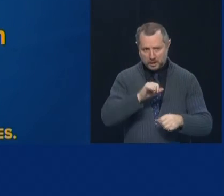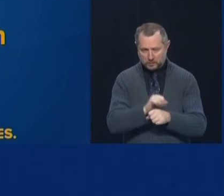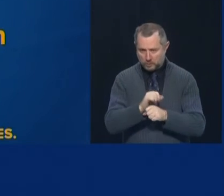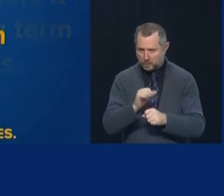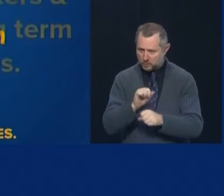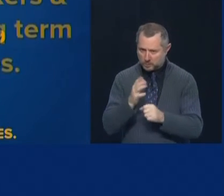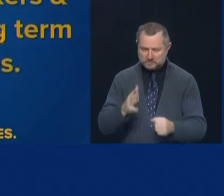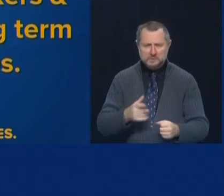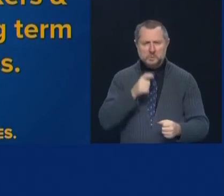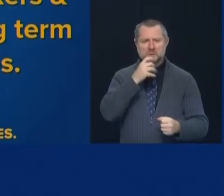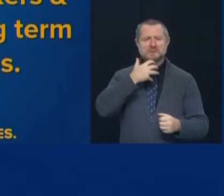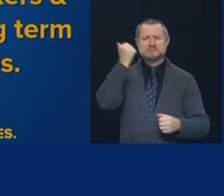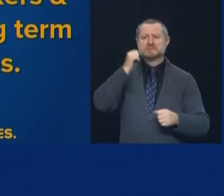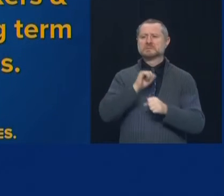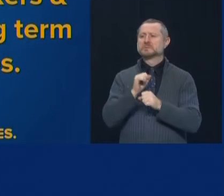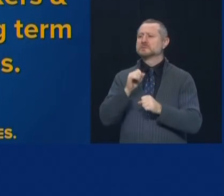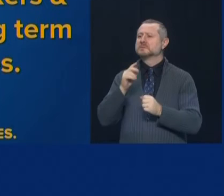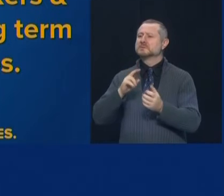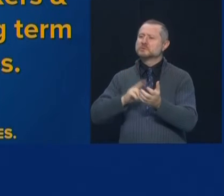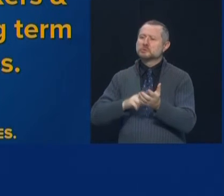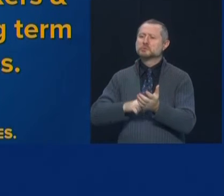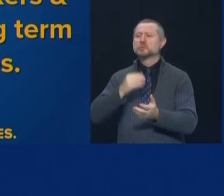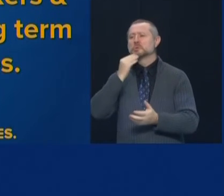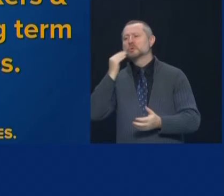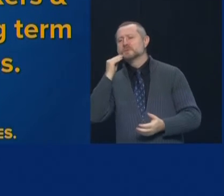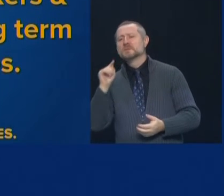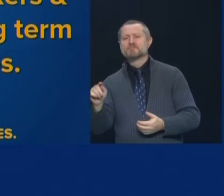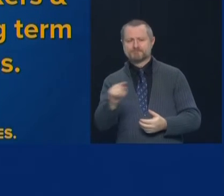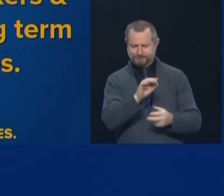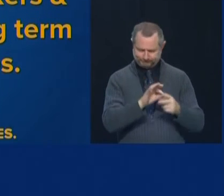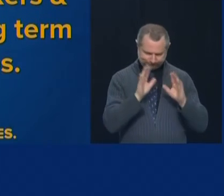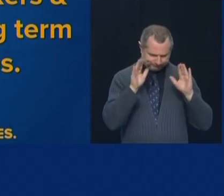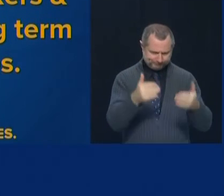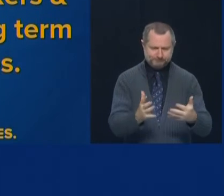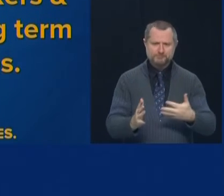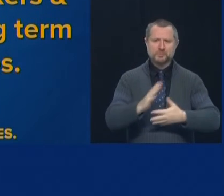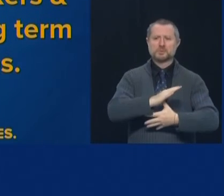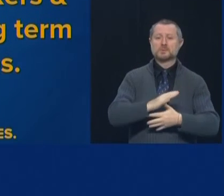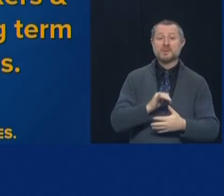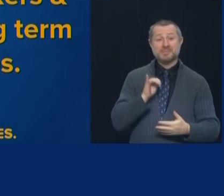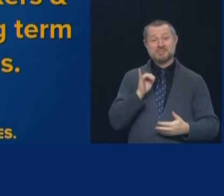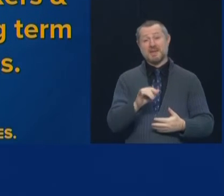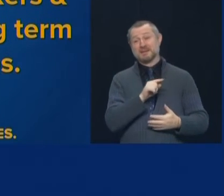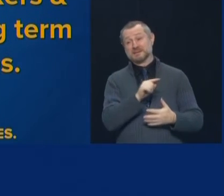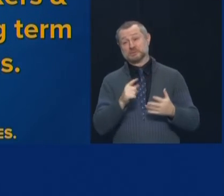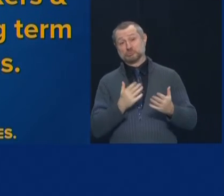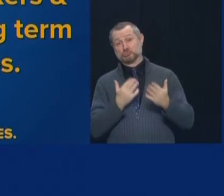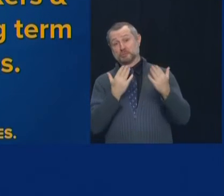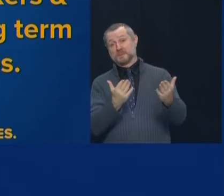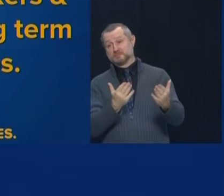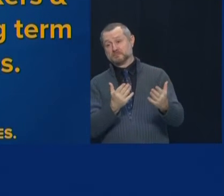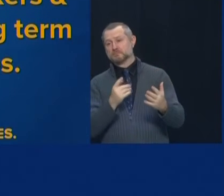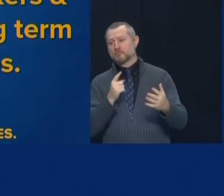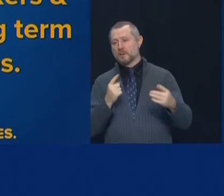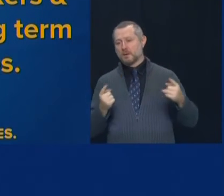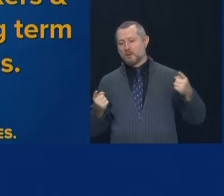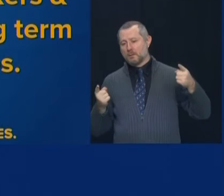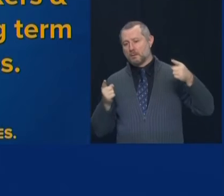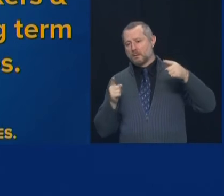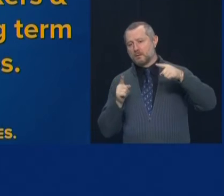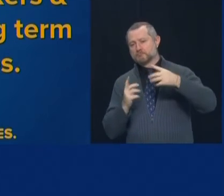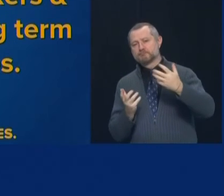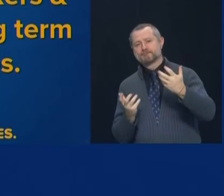elderly people living in long-term care facilities. That recommendation coincides with